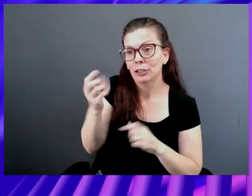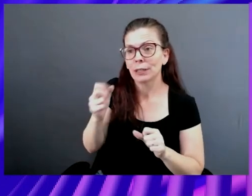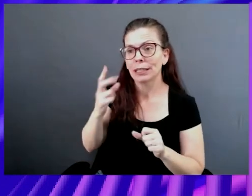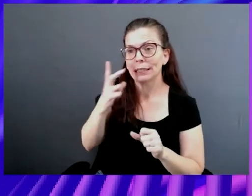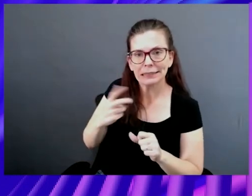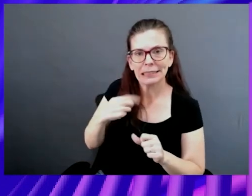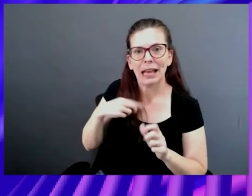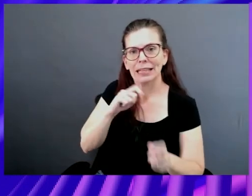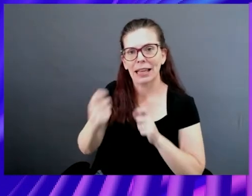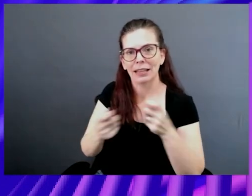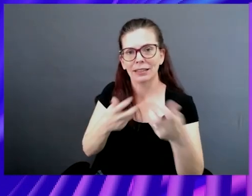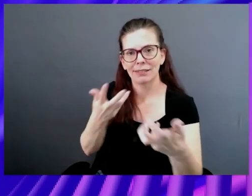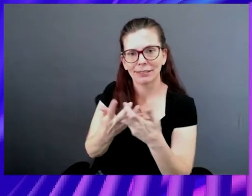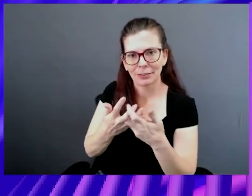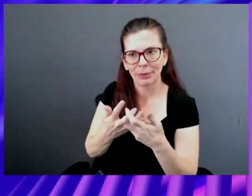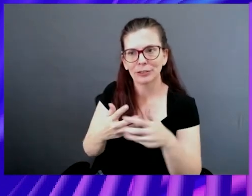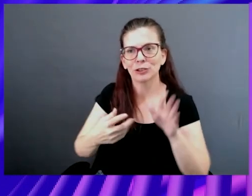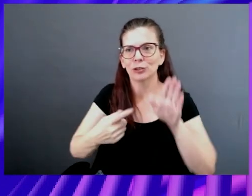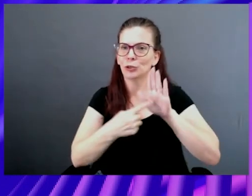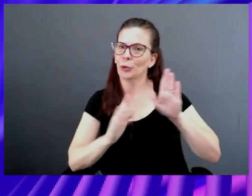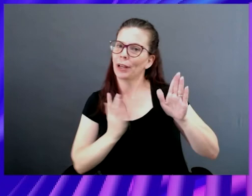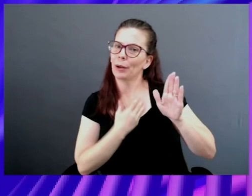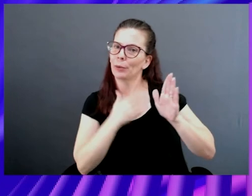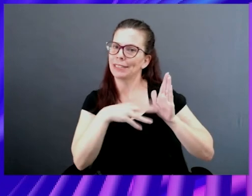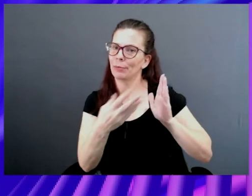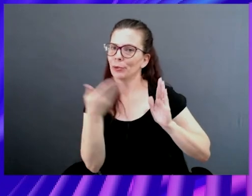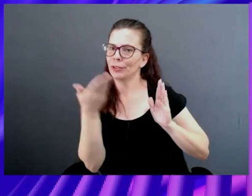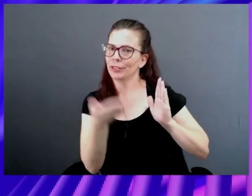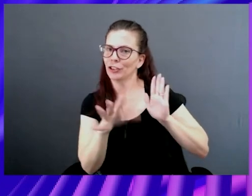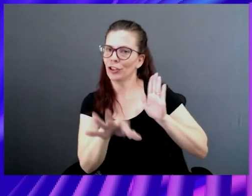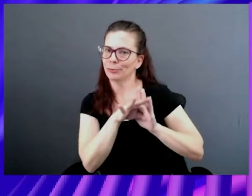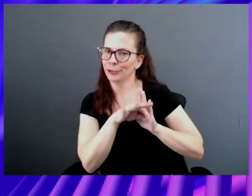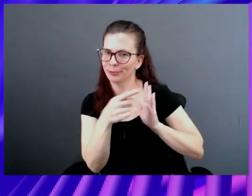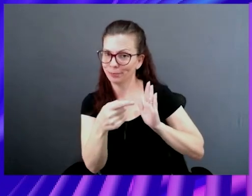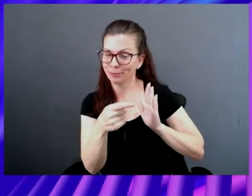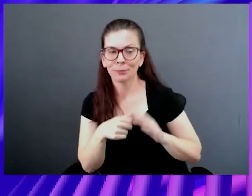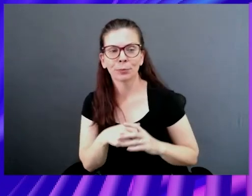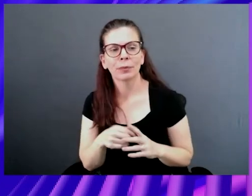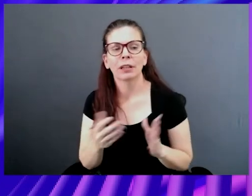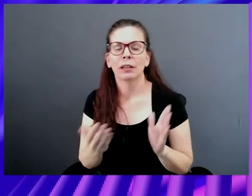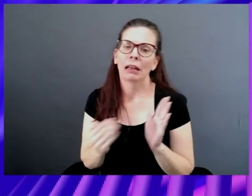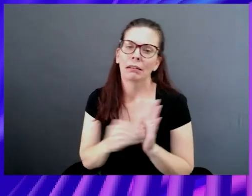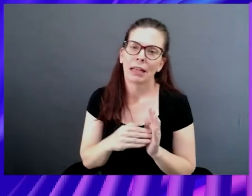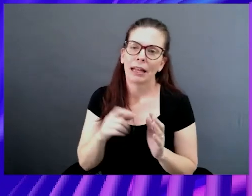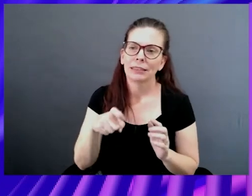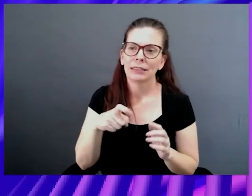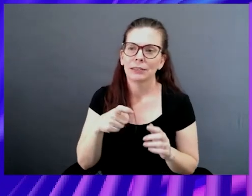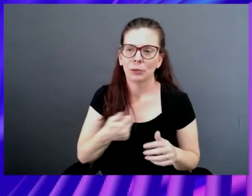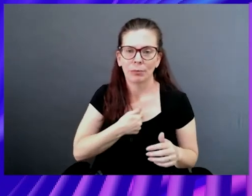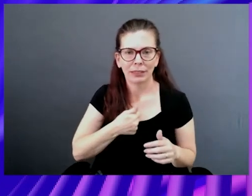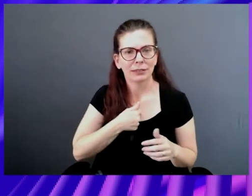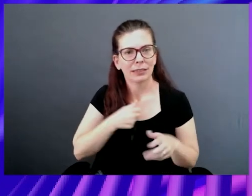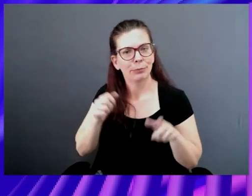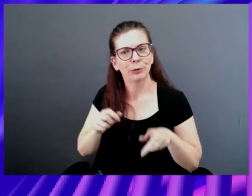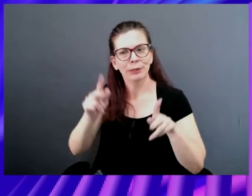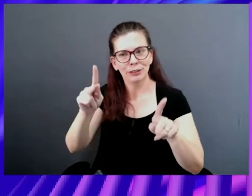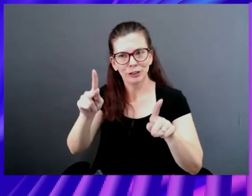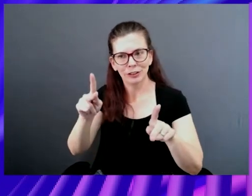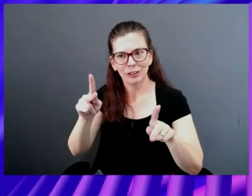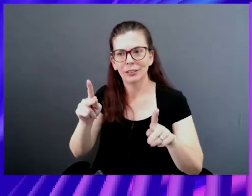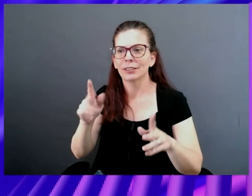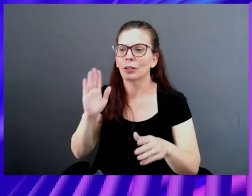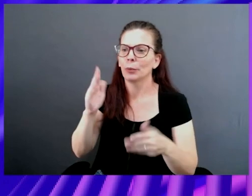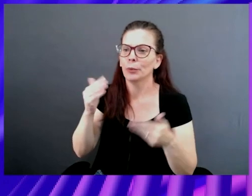it and actually show this is our tables in here. Again, I need to give myself permission, so I'm going to set